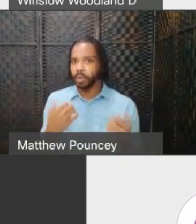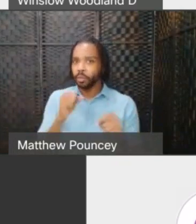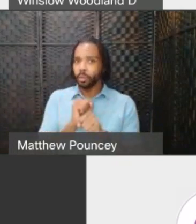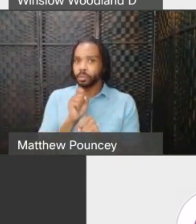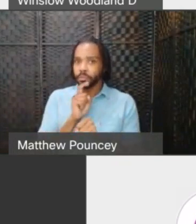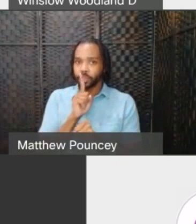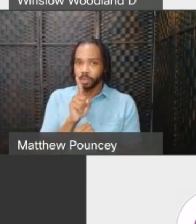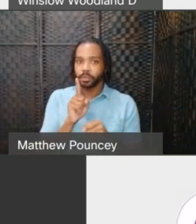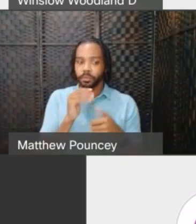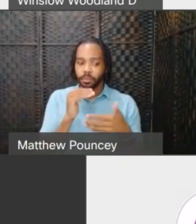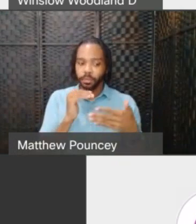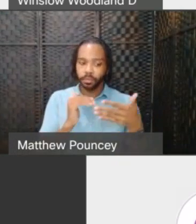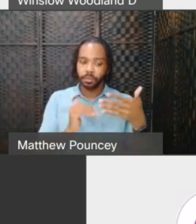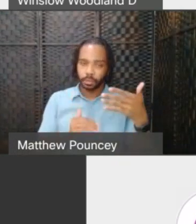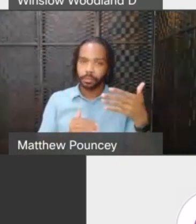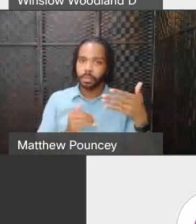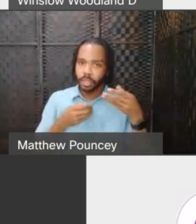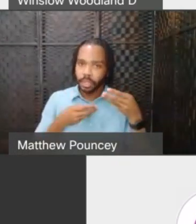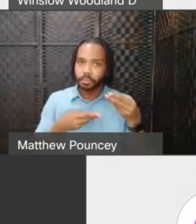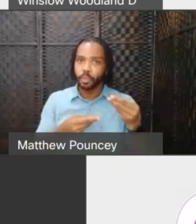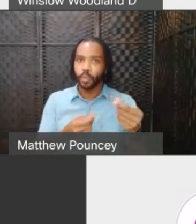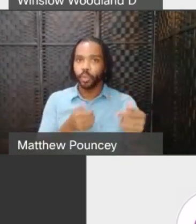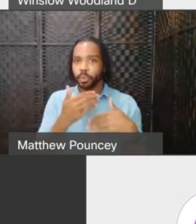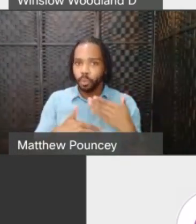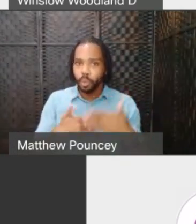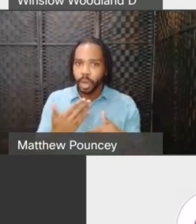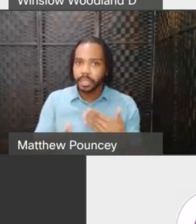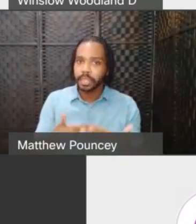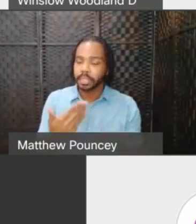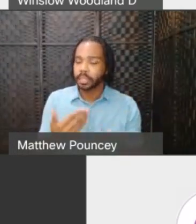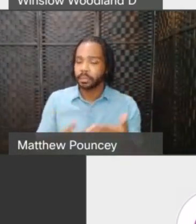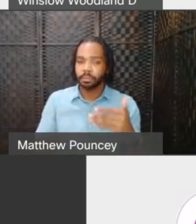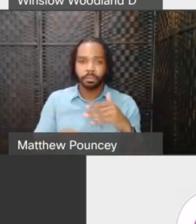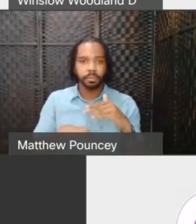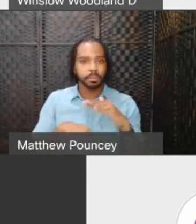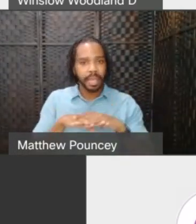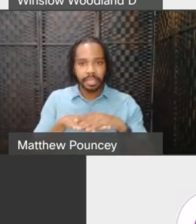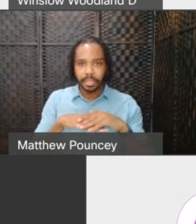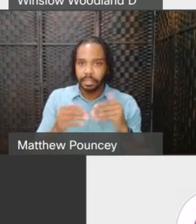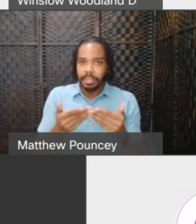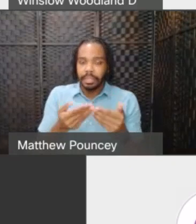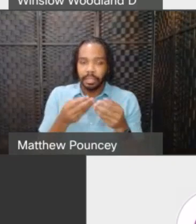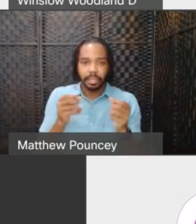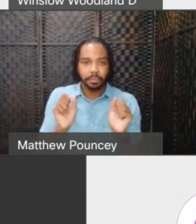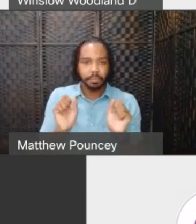that's as smooth a process as possible,